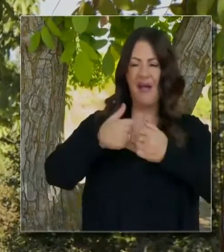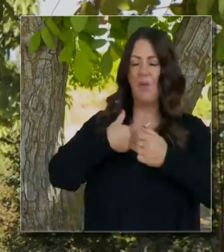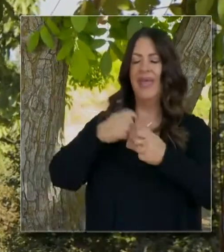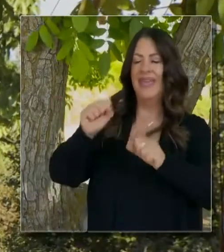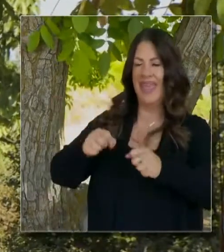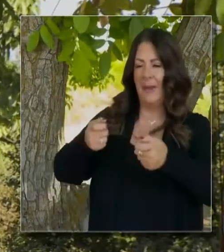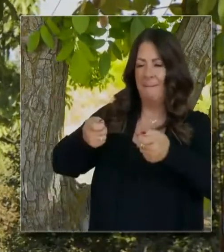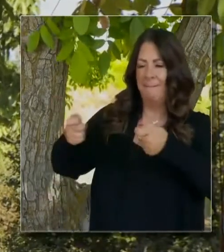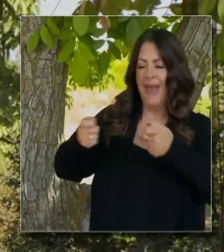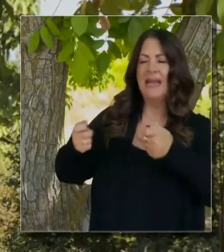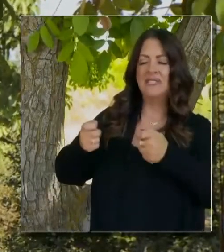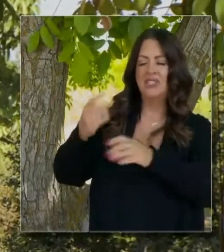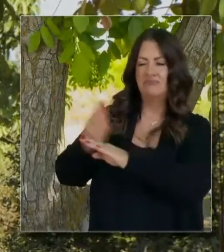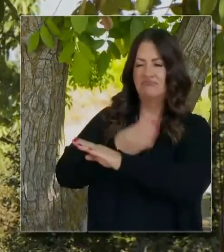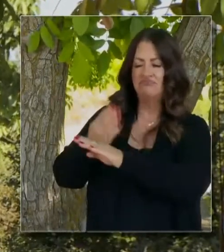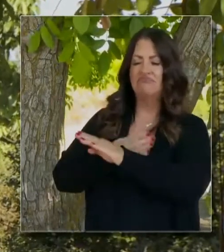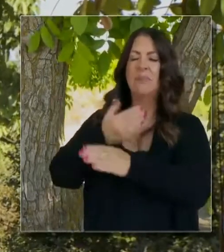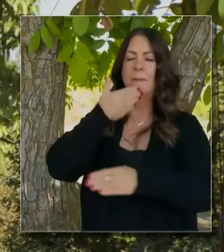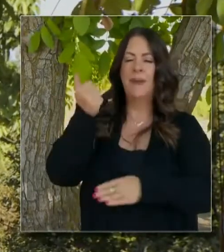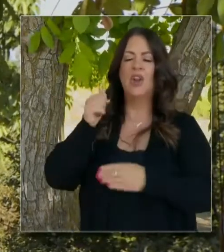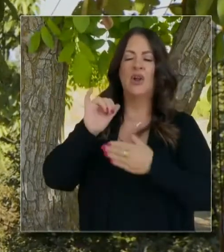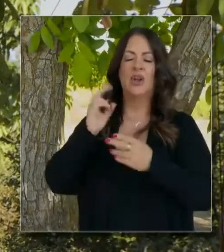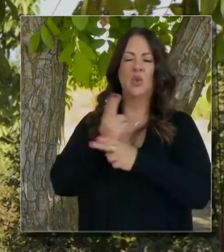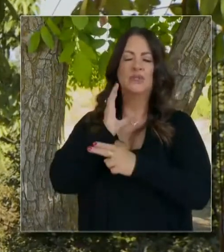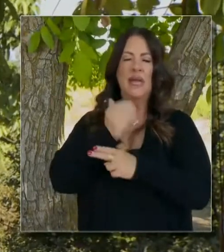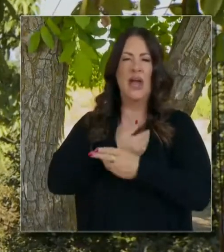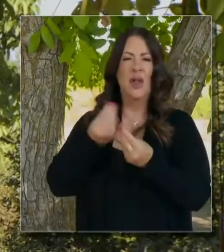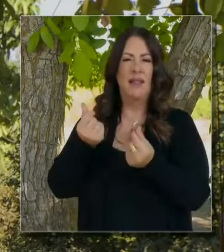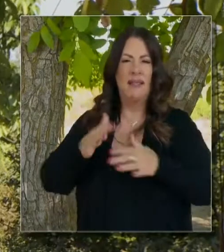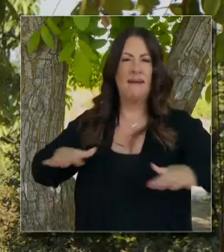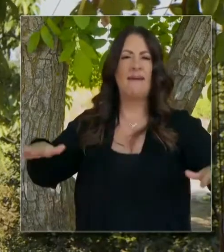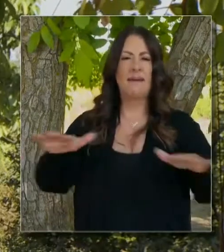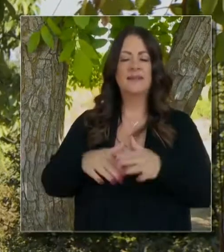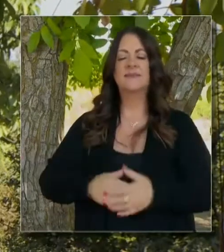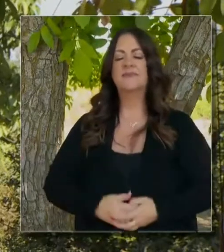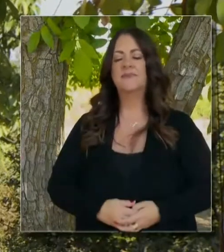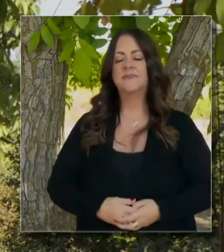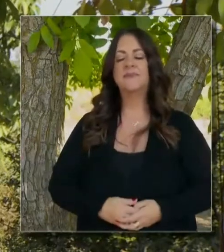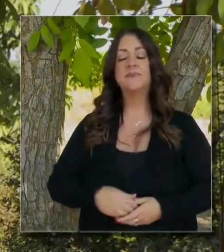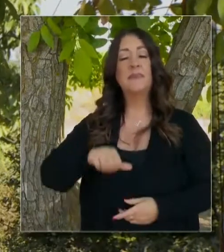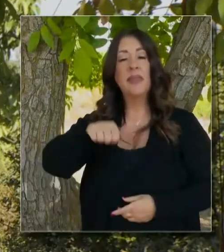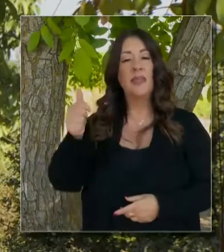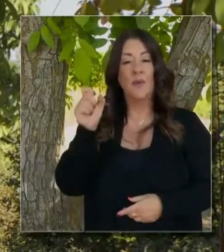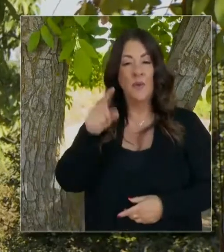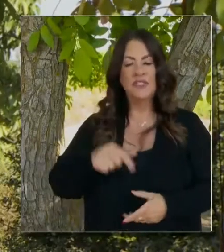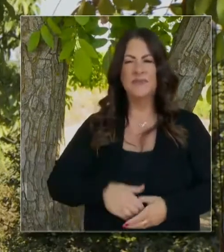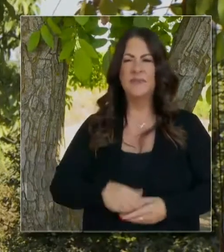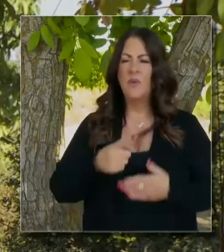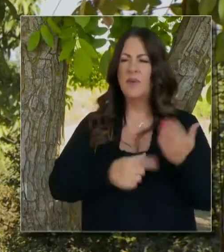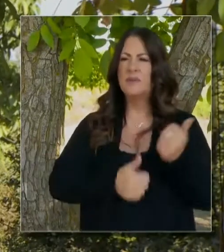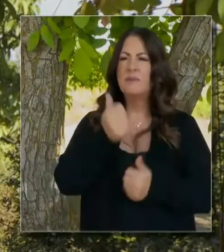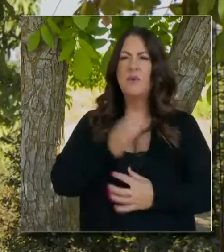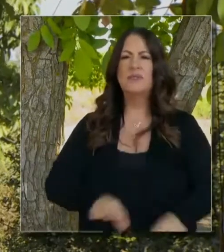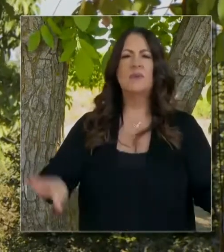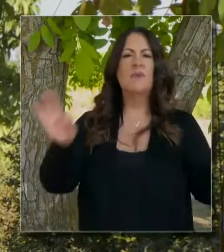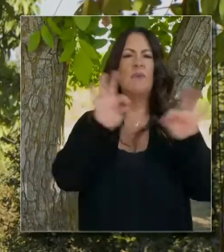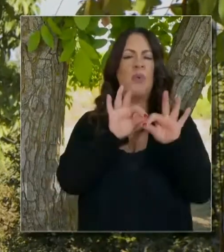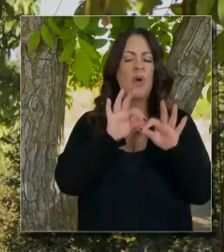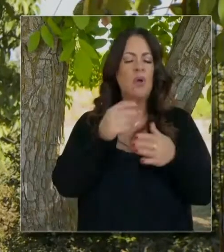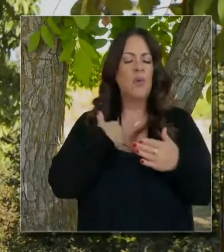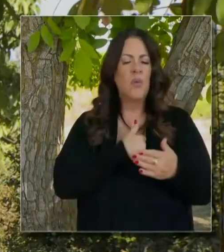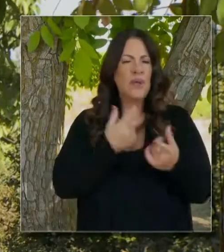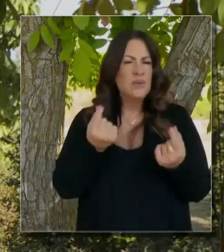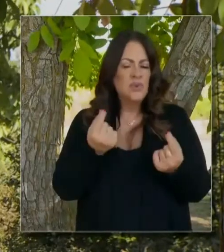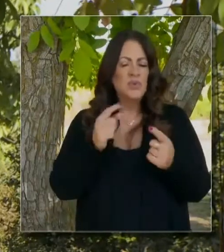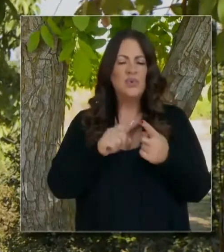larger conservation efforts. Alex Michelson of Fox 11 asks, what's the most important thing we as individuals can do to